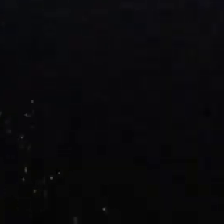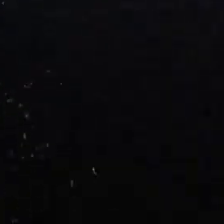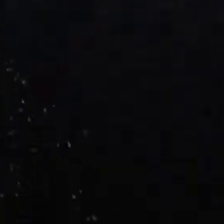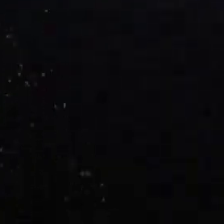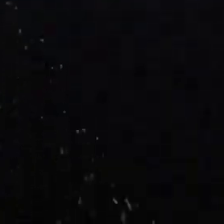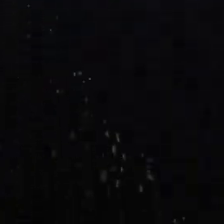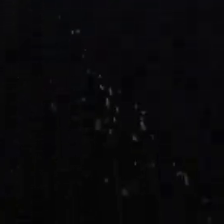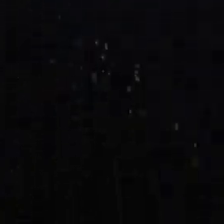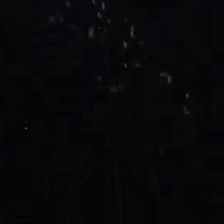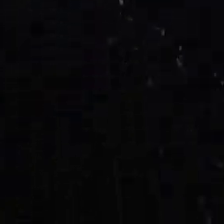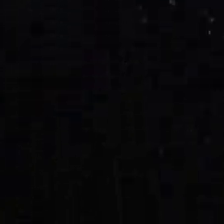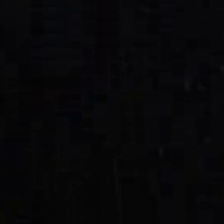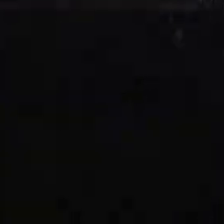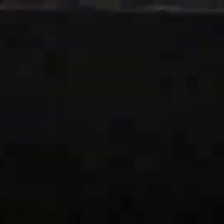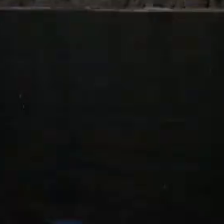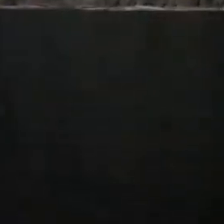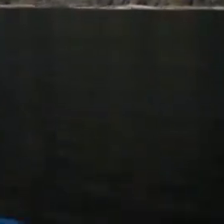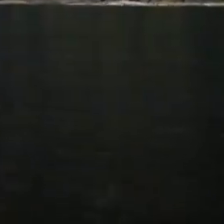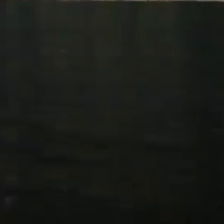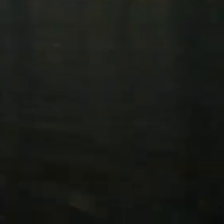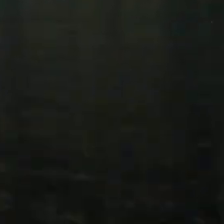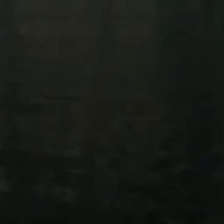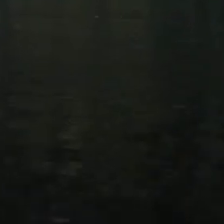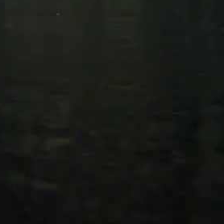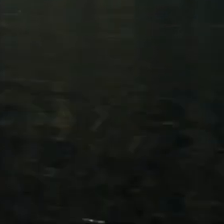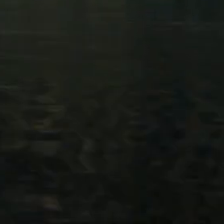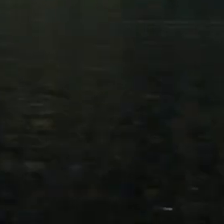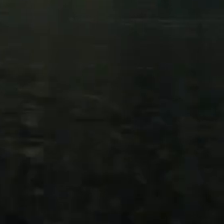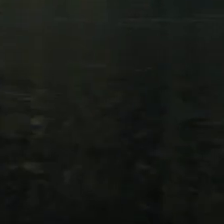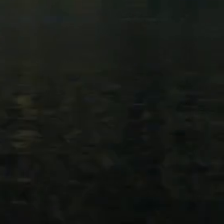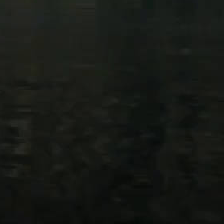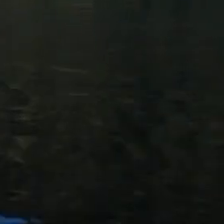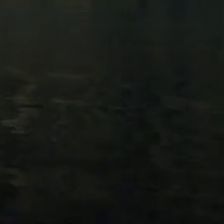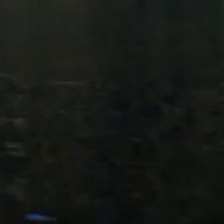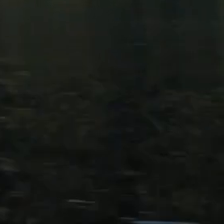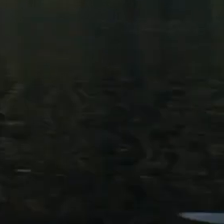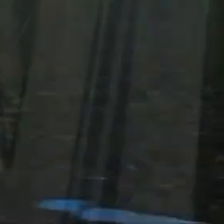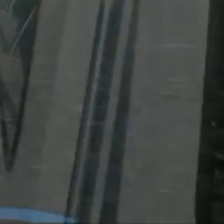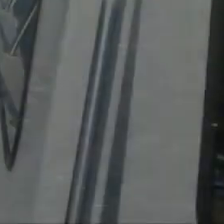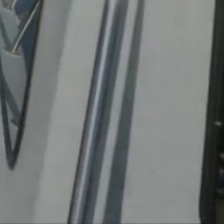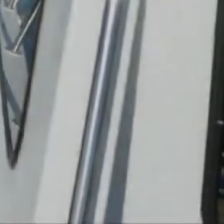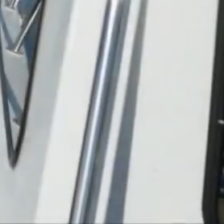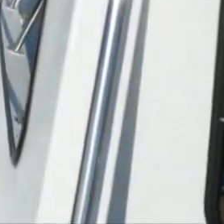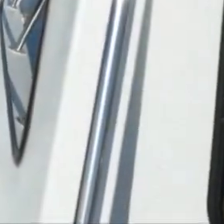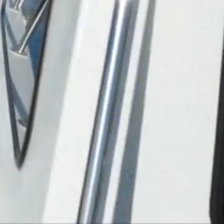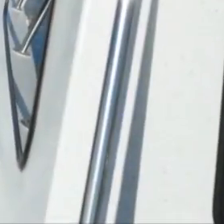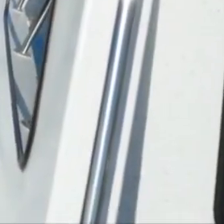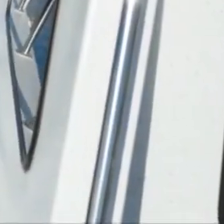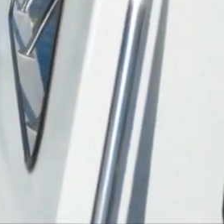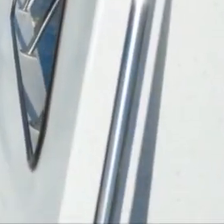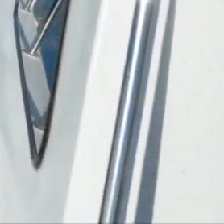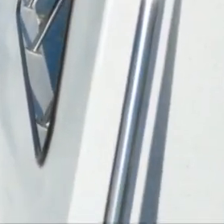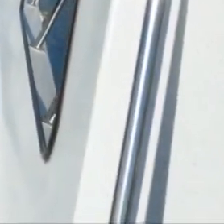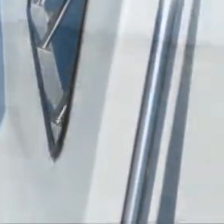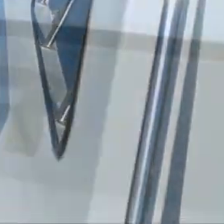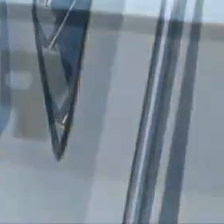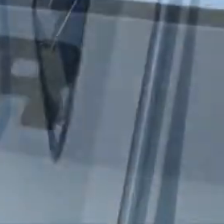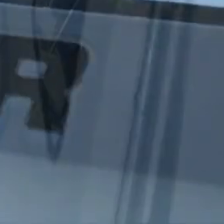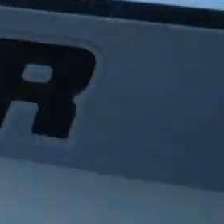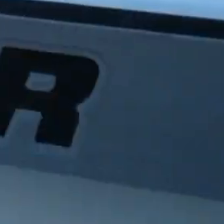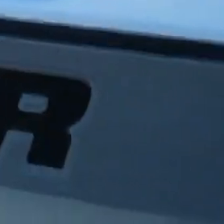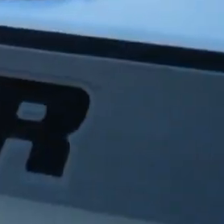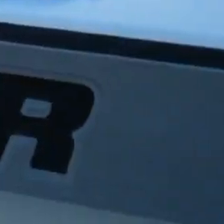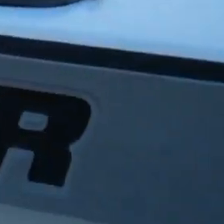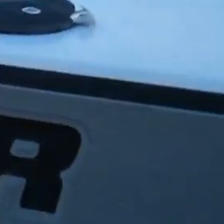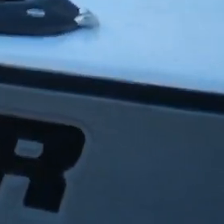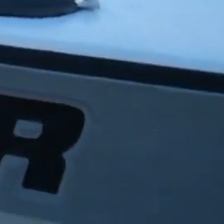Parksville Boathouse, your friends on the water and coastal boating specialist. All your boating,